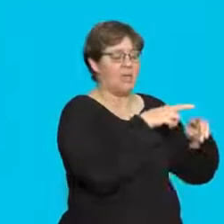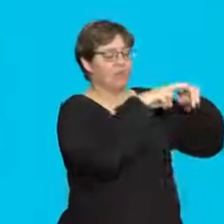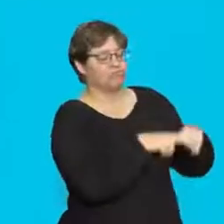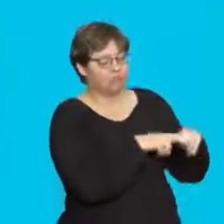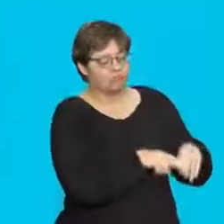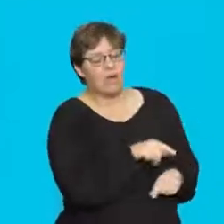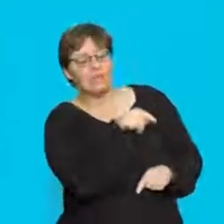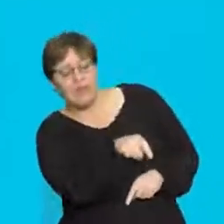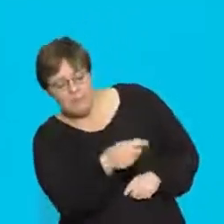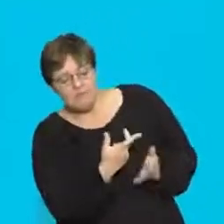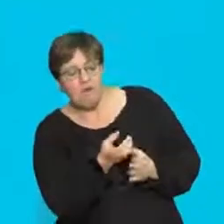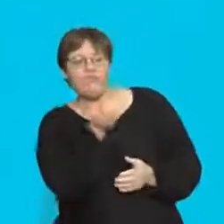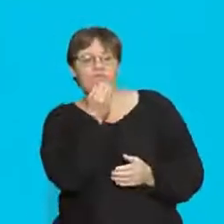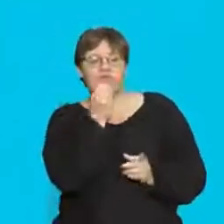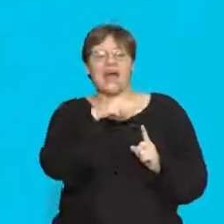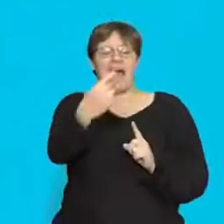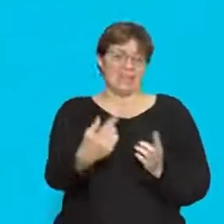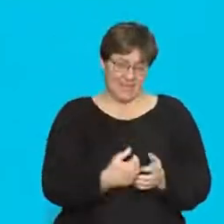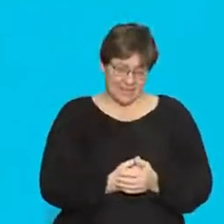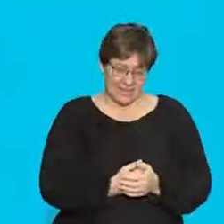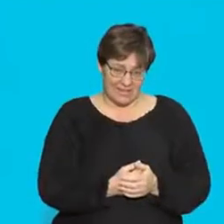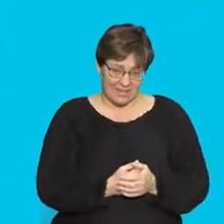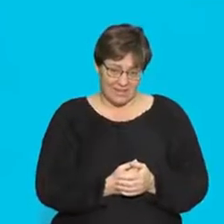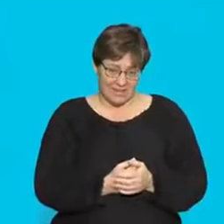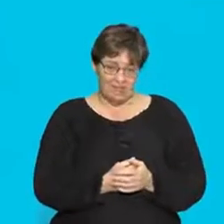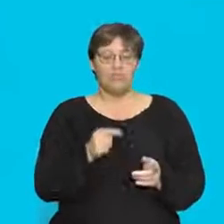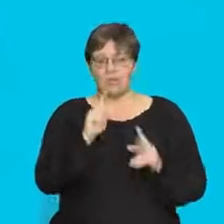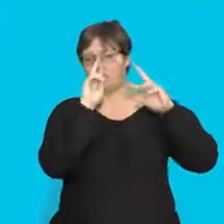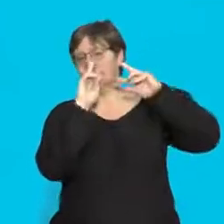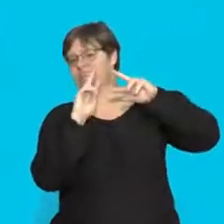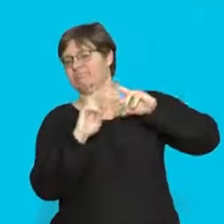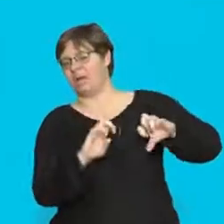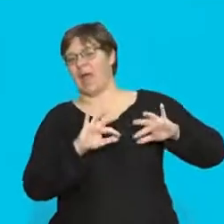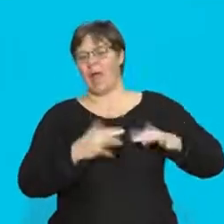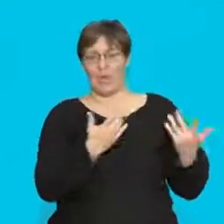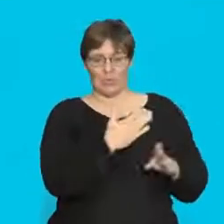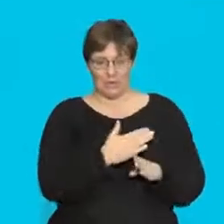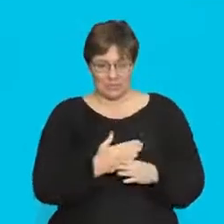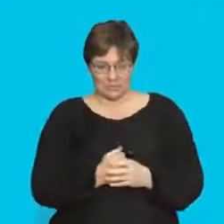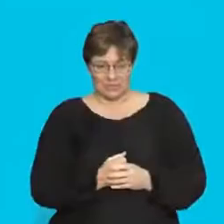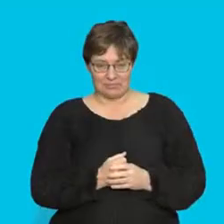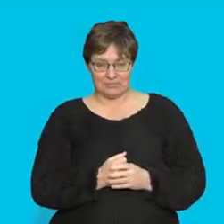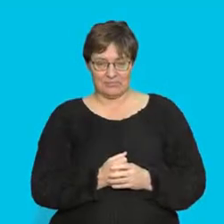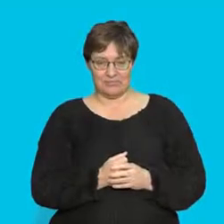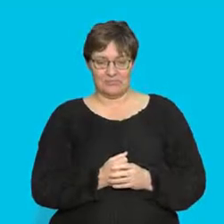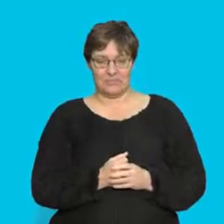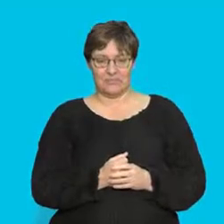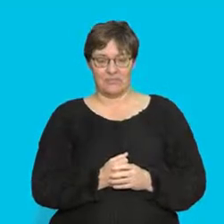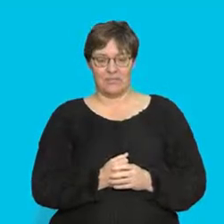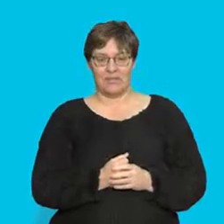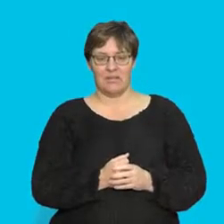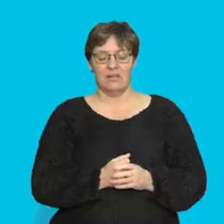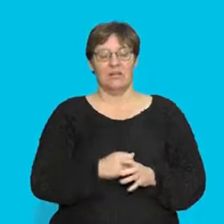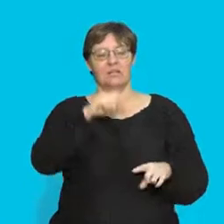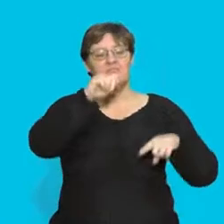on others for other things as well that we're going to be exploring in this lesson. So